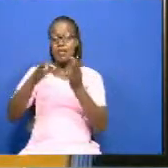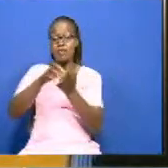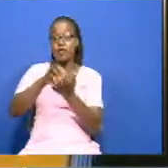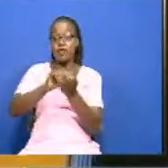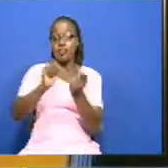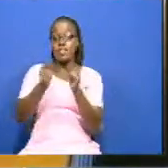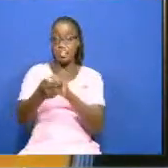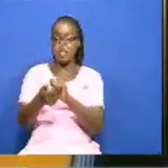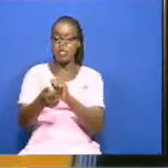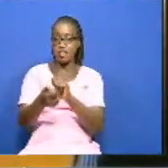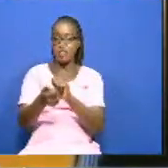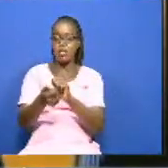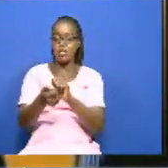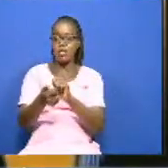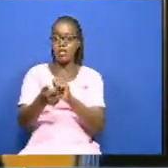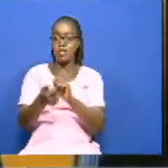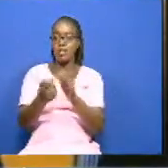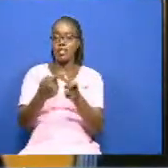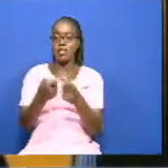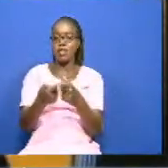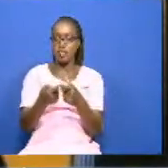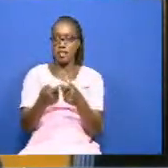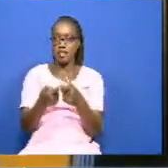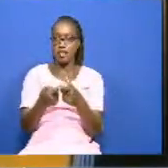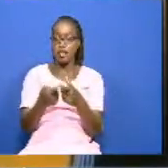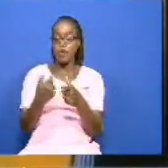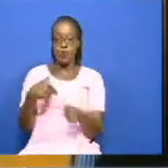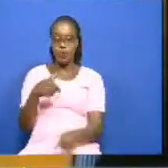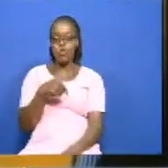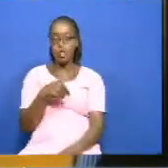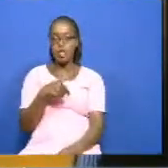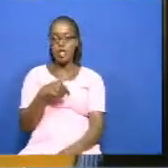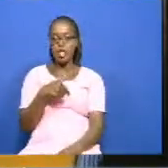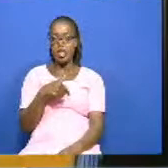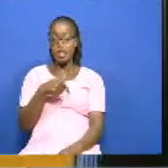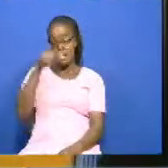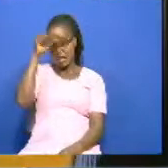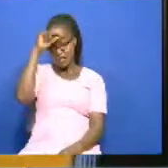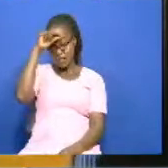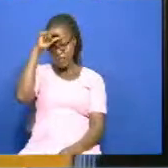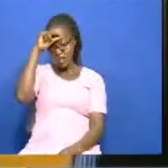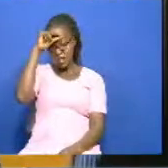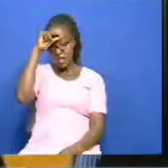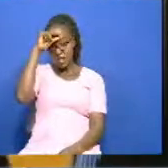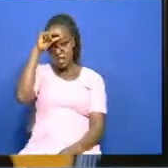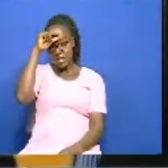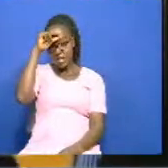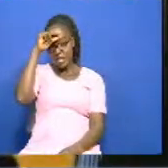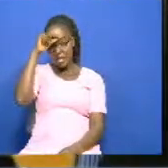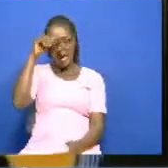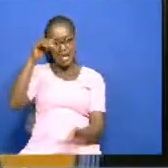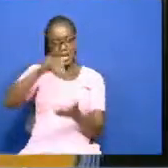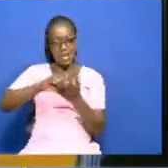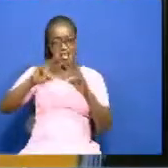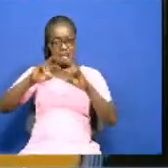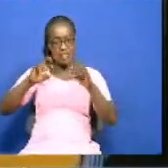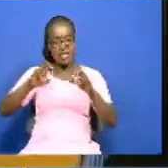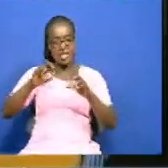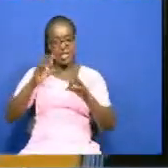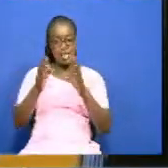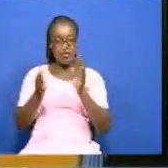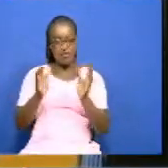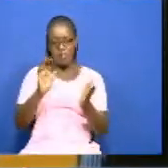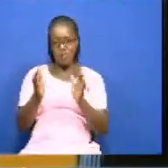change, then we as government will relook. And if you are fair